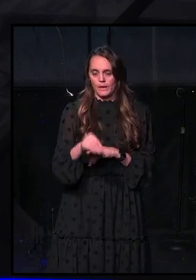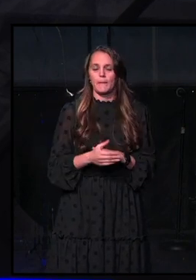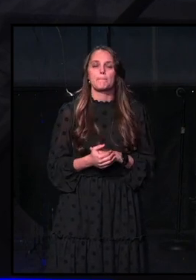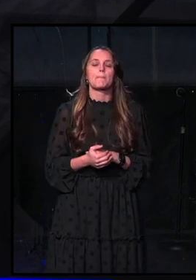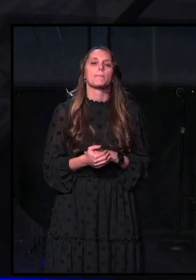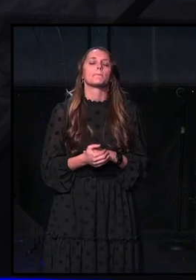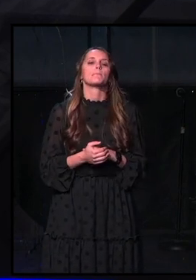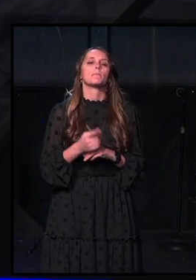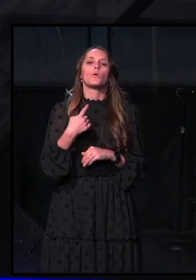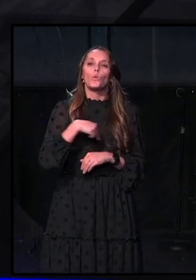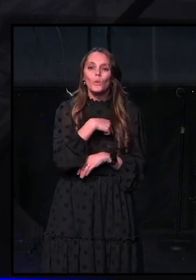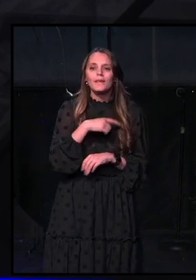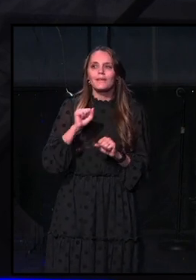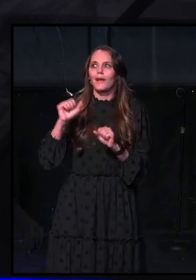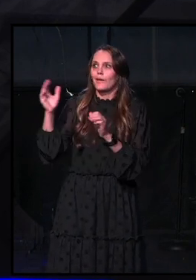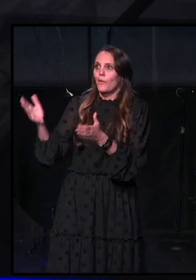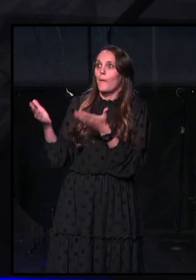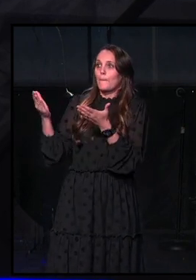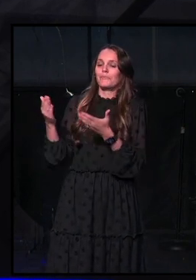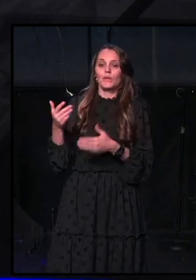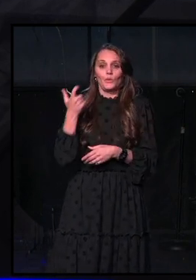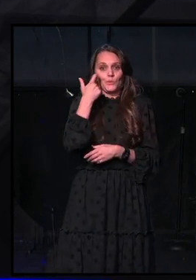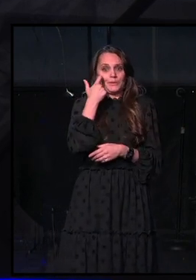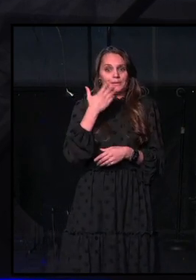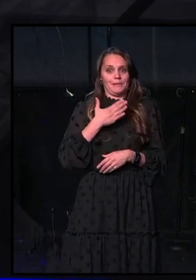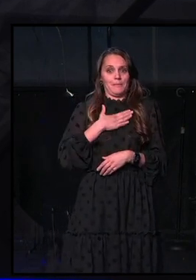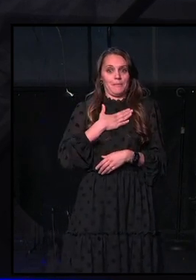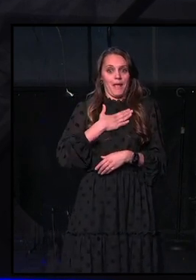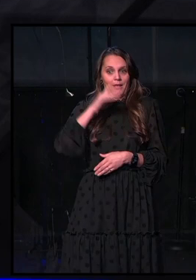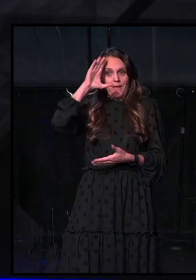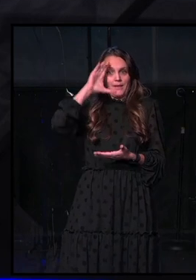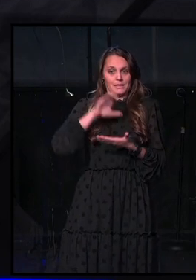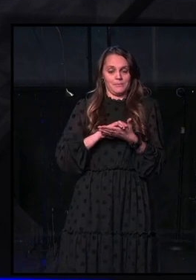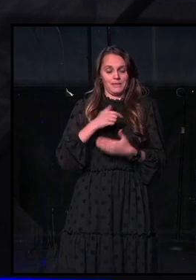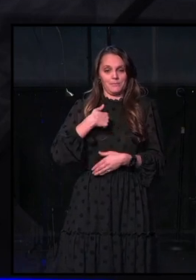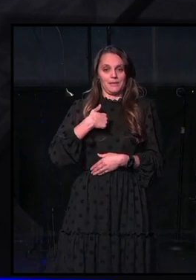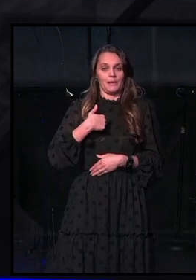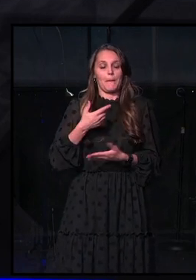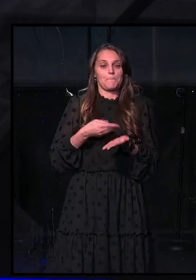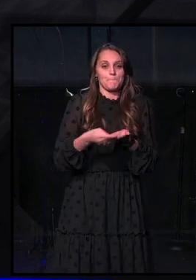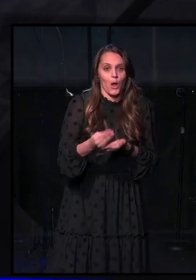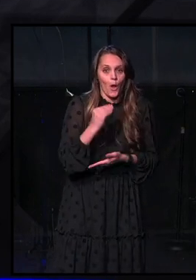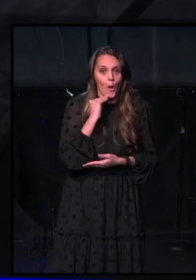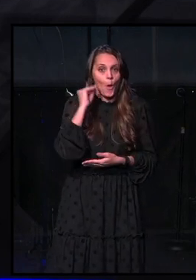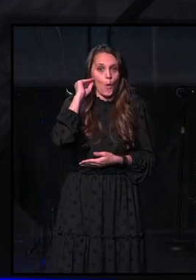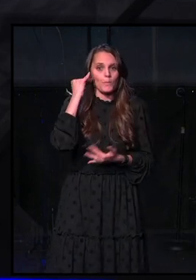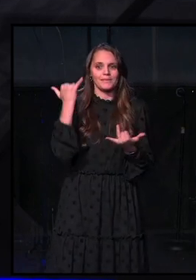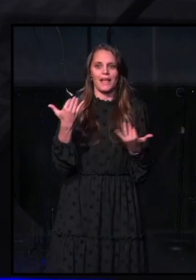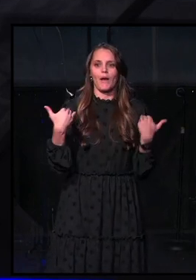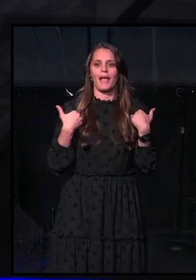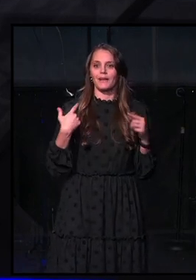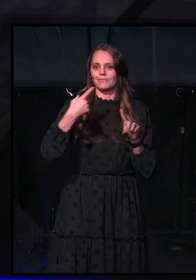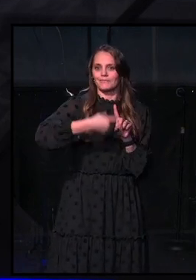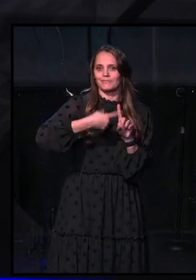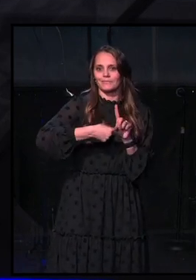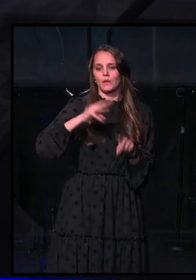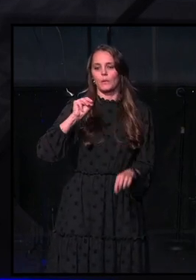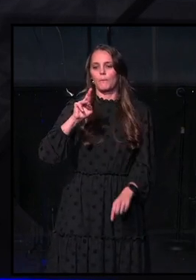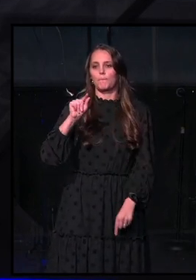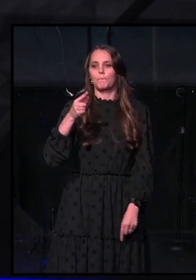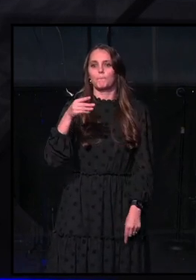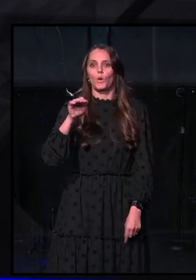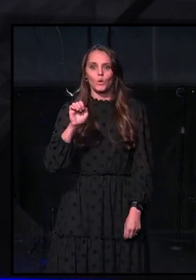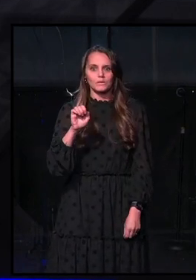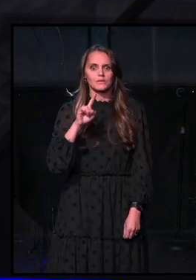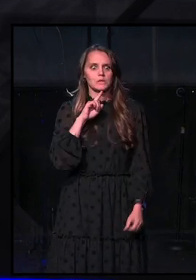bring to the Lord. My husband and I recently bought a house, so now we have a mortgage, and that's really scary. And so the Lord is just testing